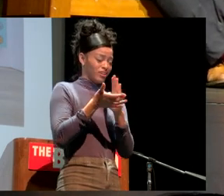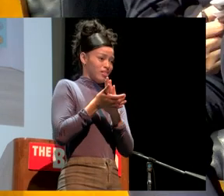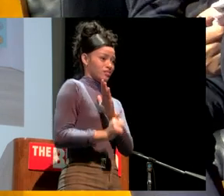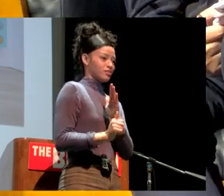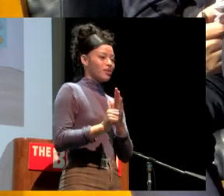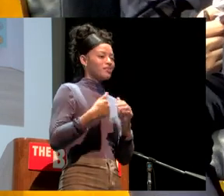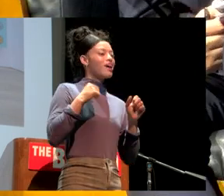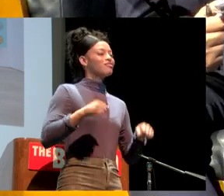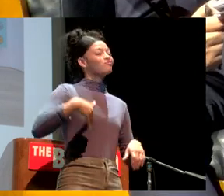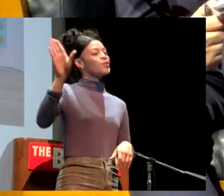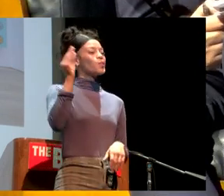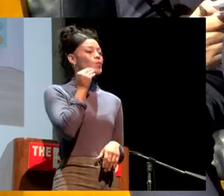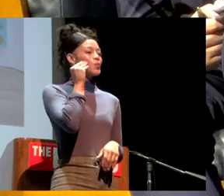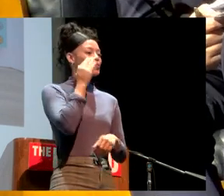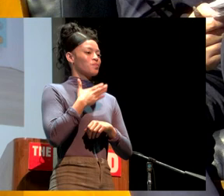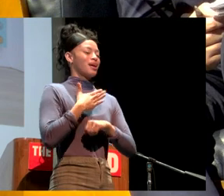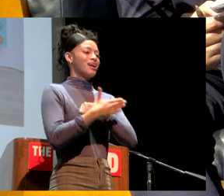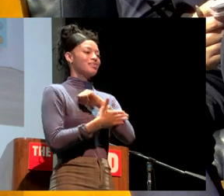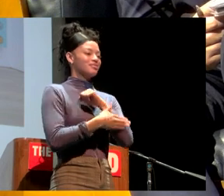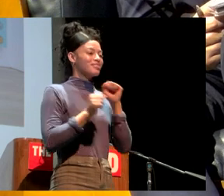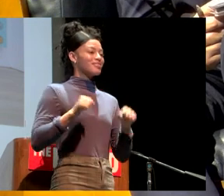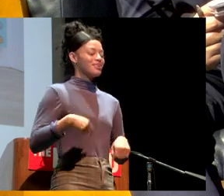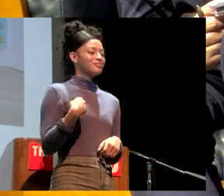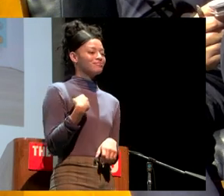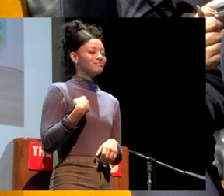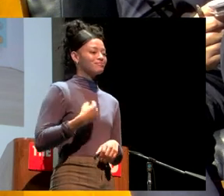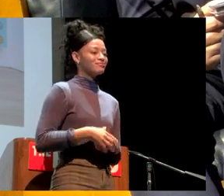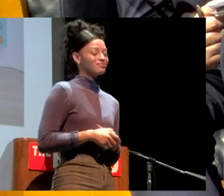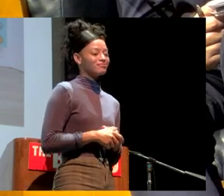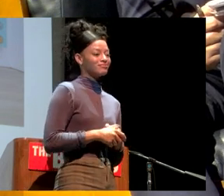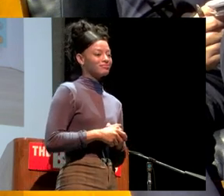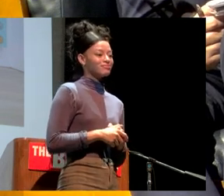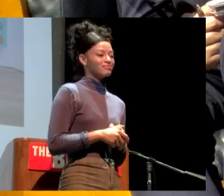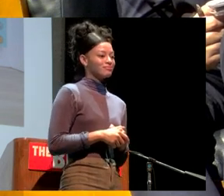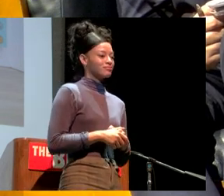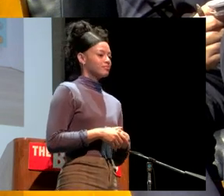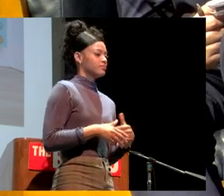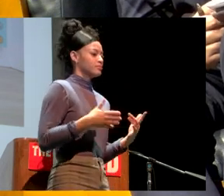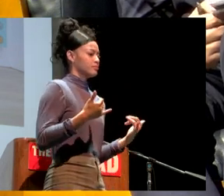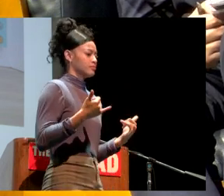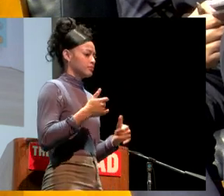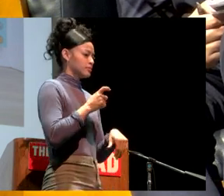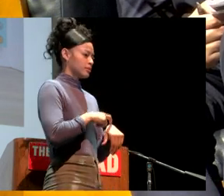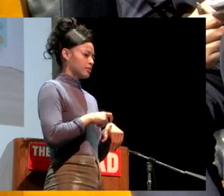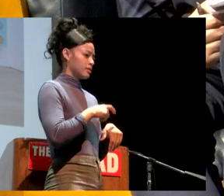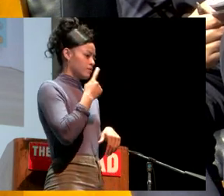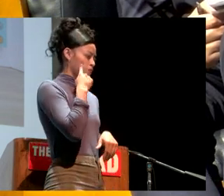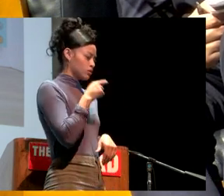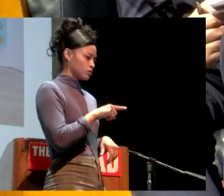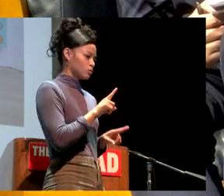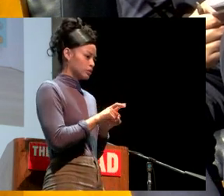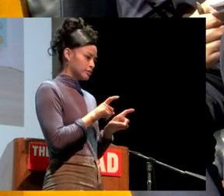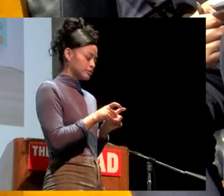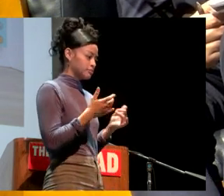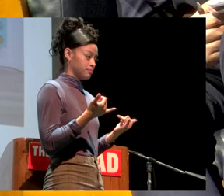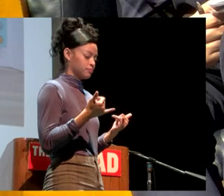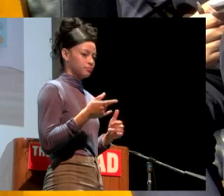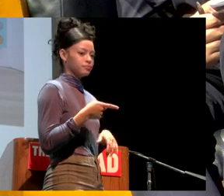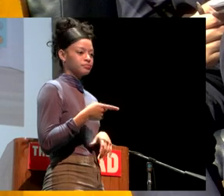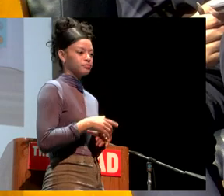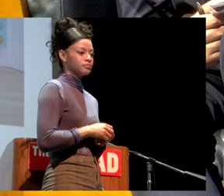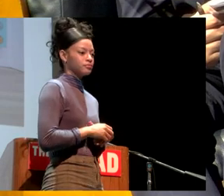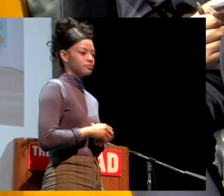Well, I think we're almost to the time of questions, but I did want to look at slide number five,